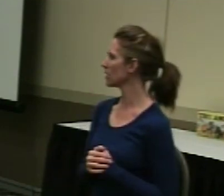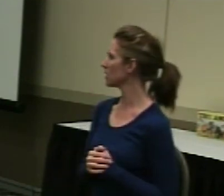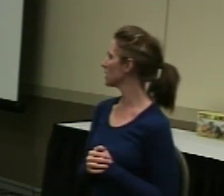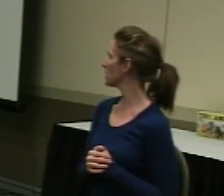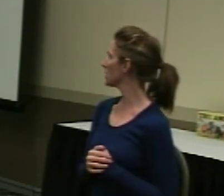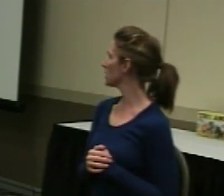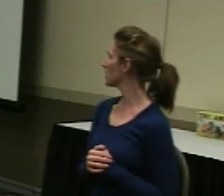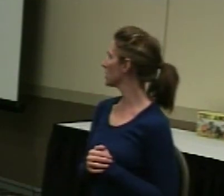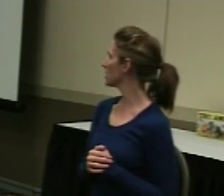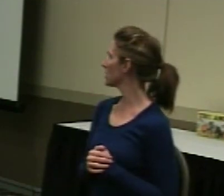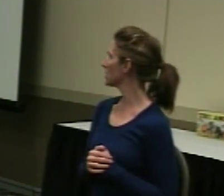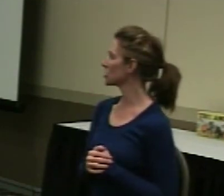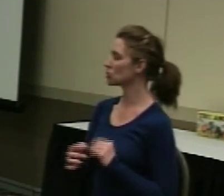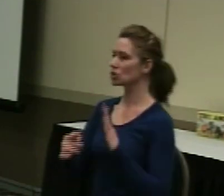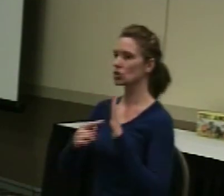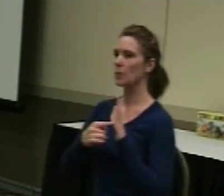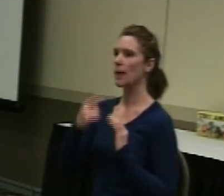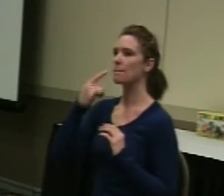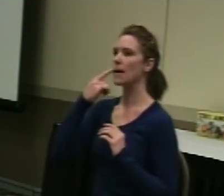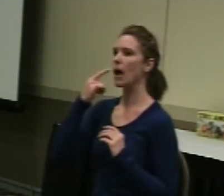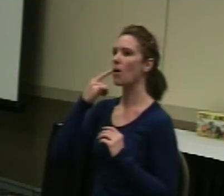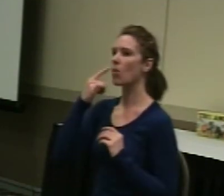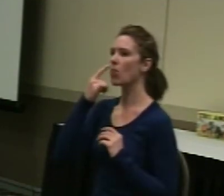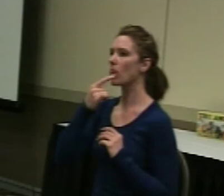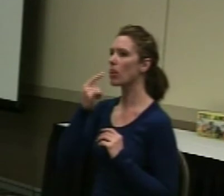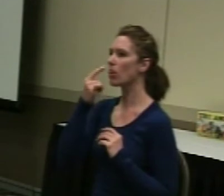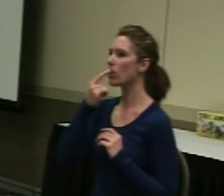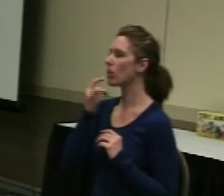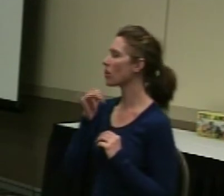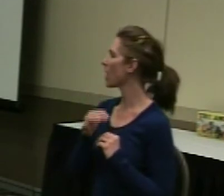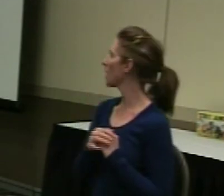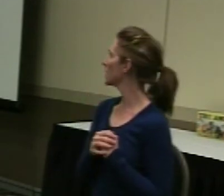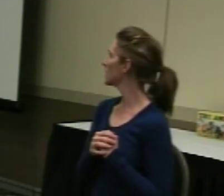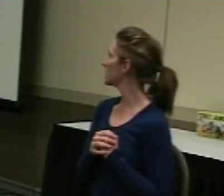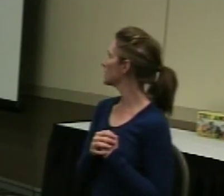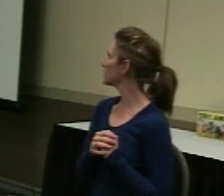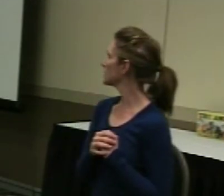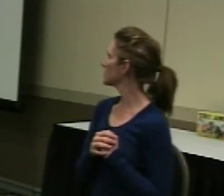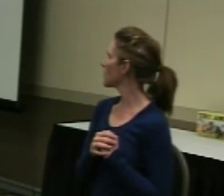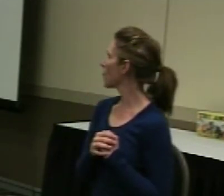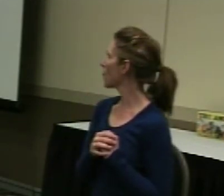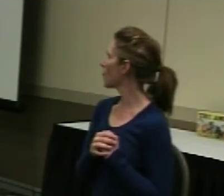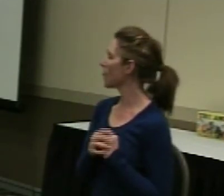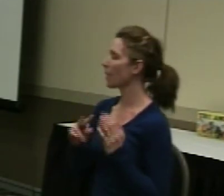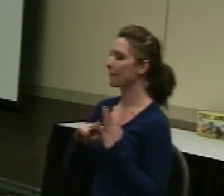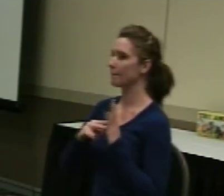And you show me that little mouth thing, huh? You're like, yum, yum, yum, I want to eat, eat, eat.